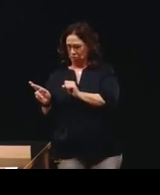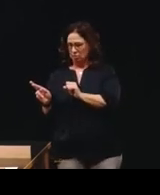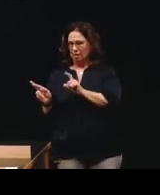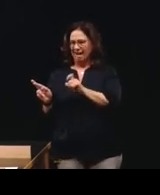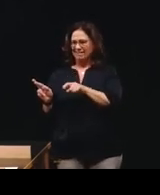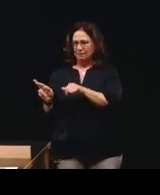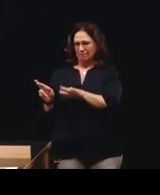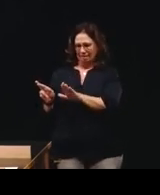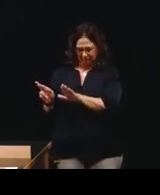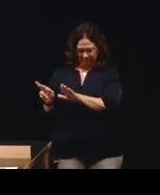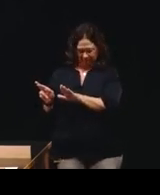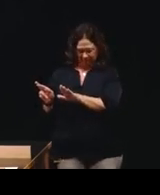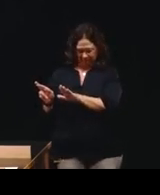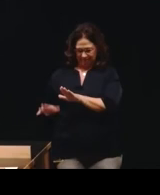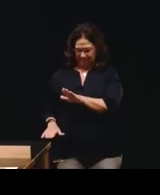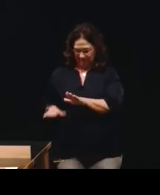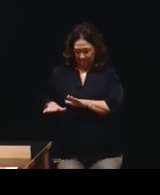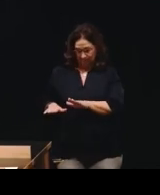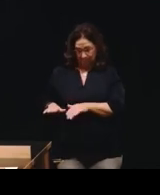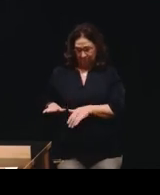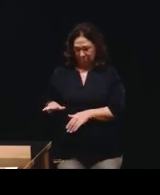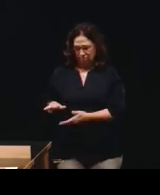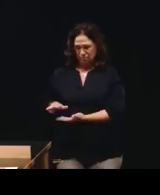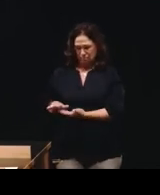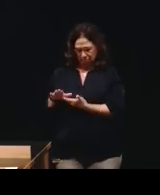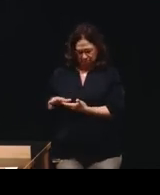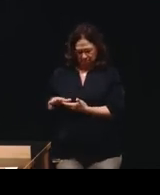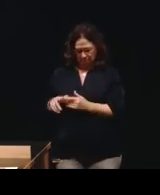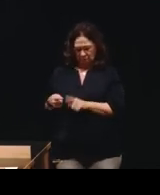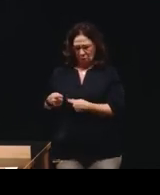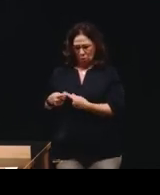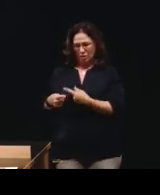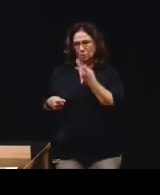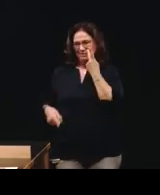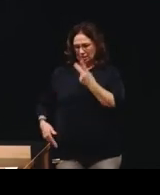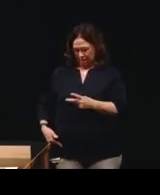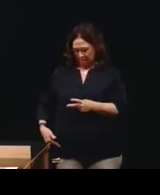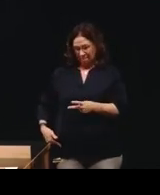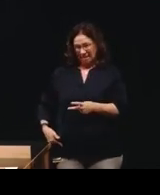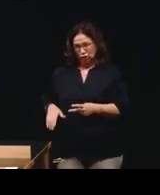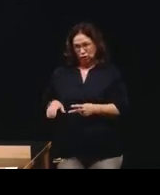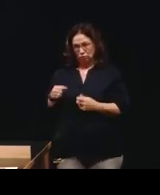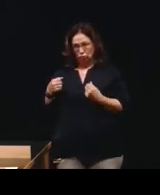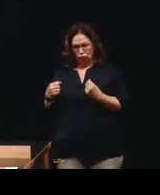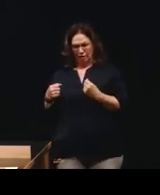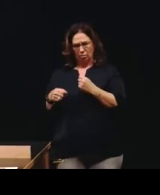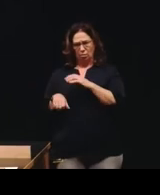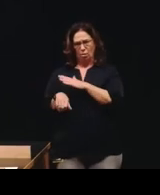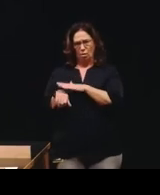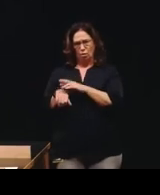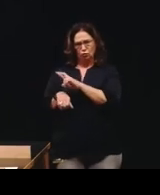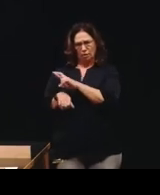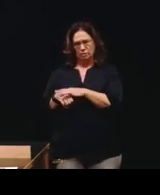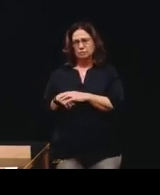flex. And as you appreciate full hip flexion strength on the right, you're